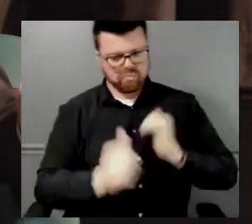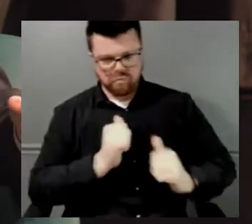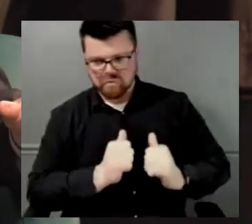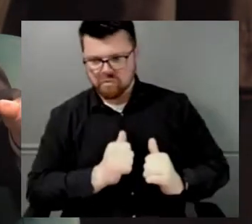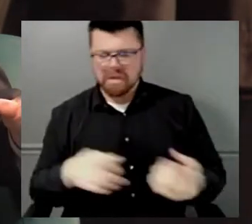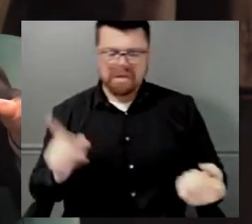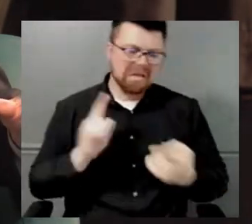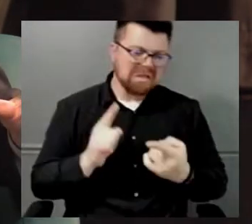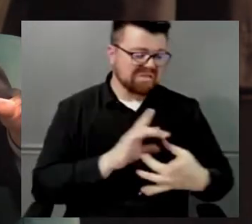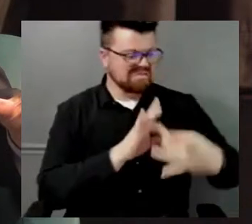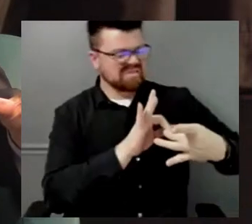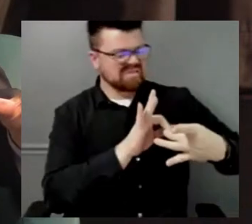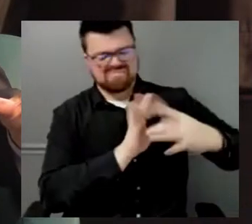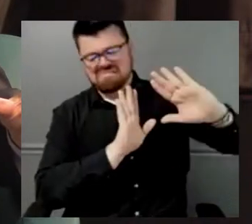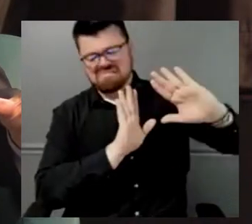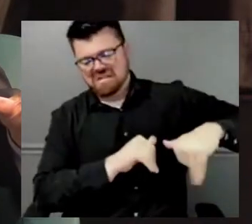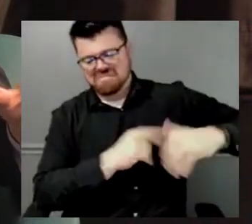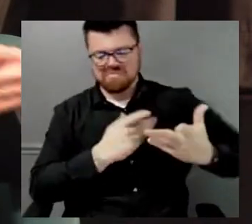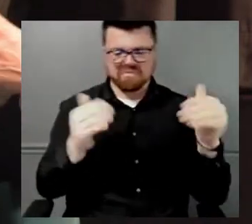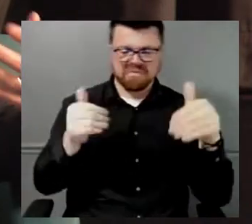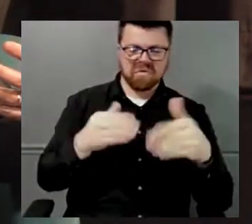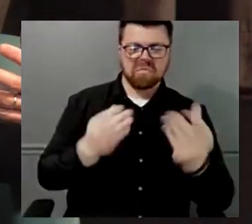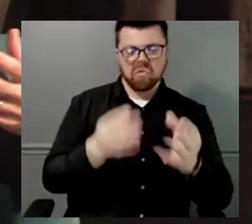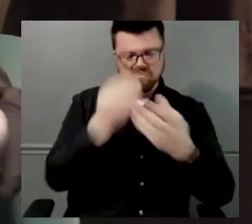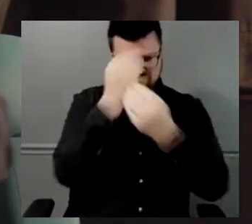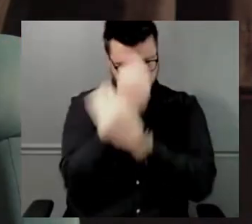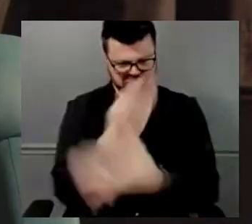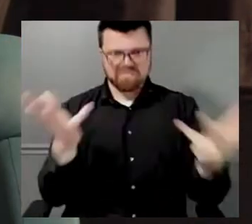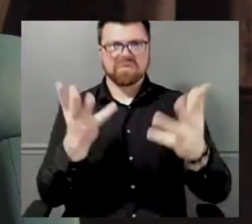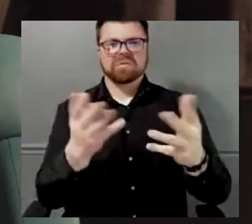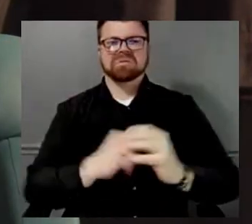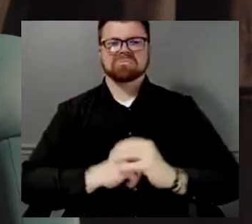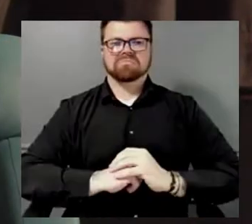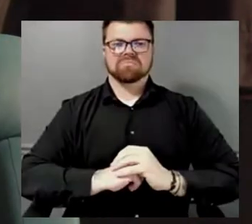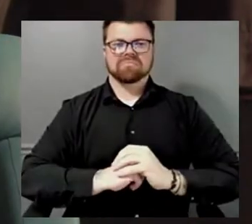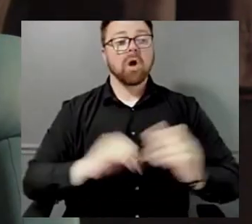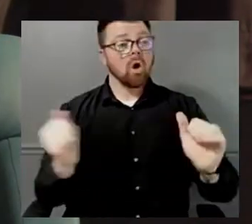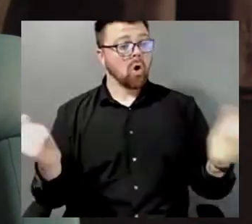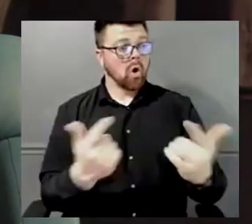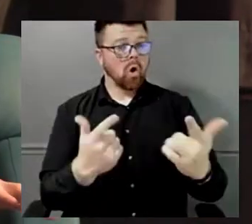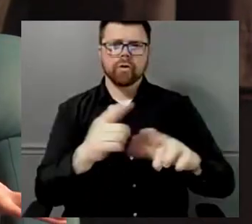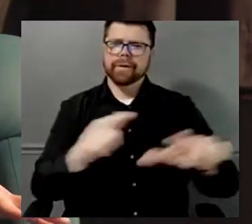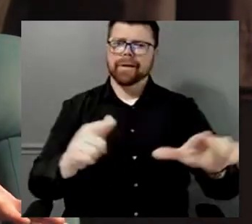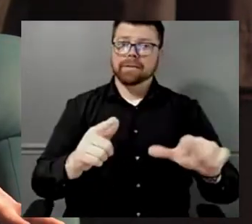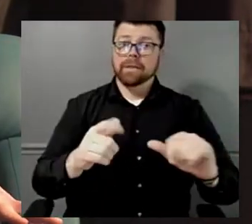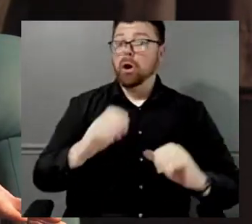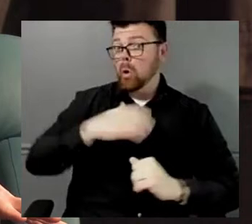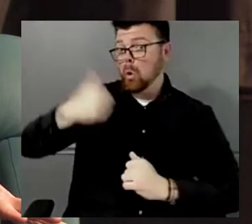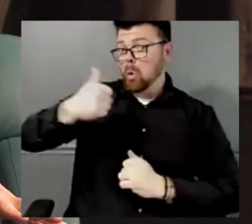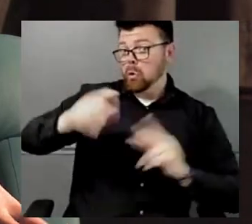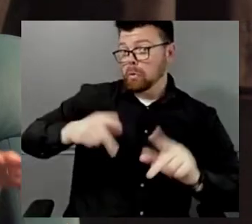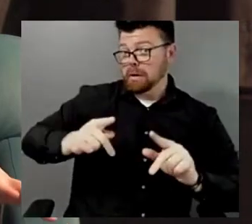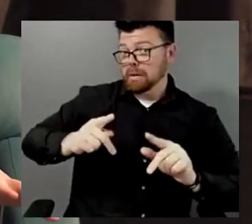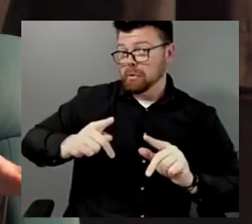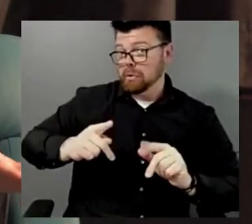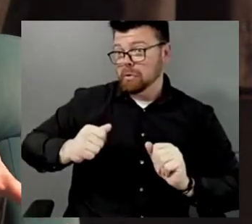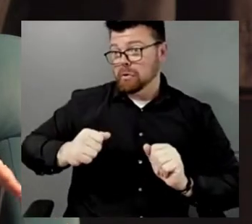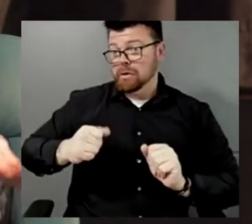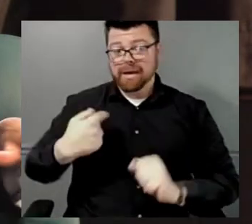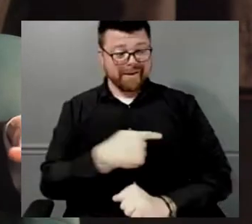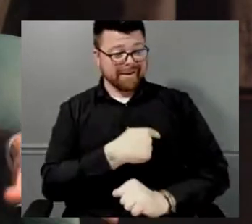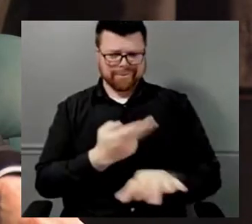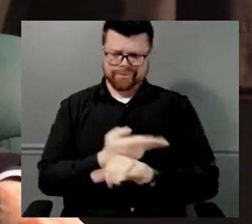more performative, which, you know, all the language that older people like us use to criticize the young generation and to